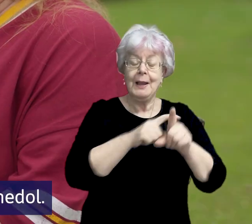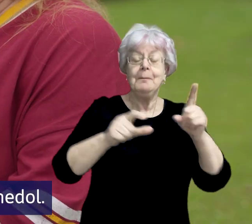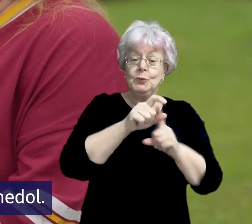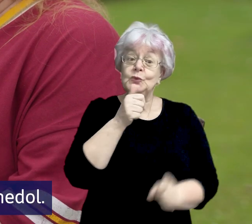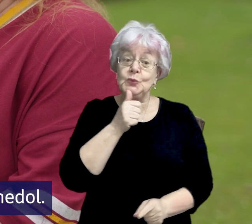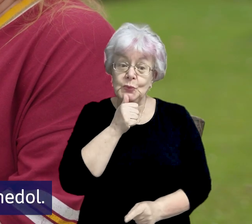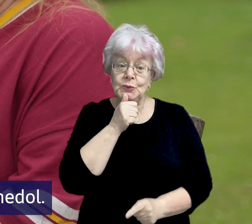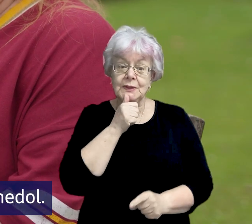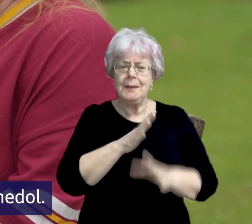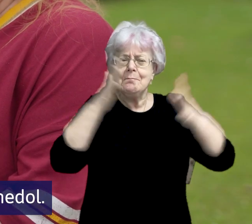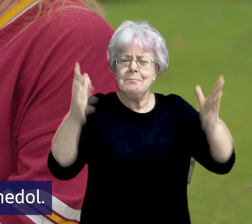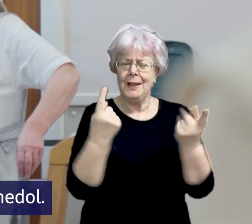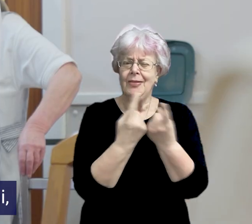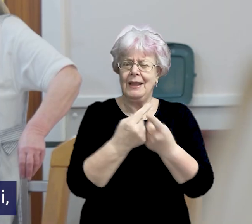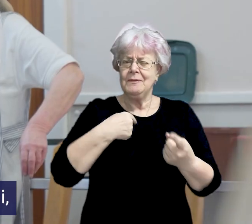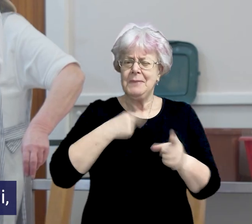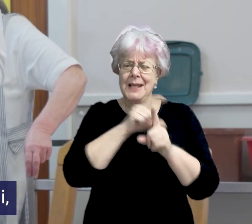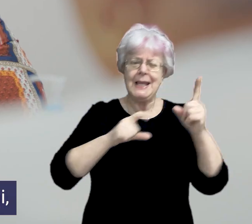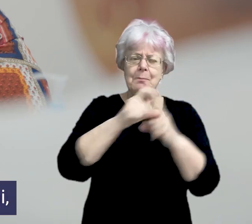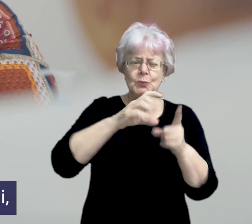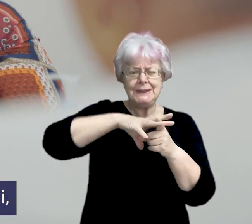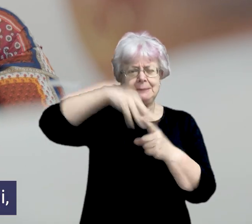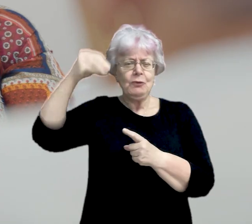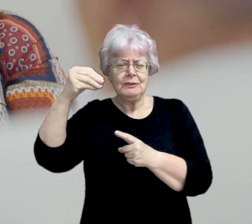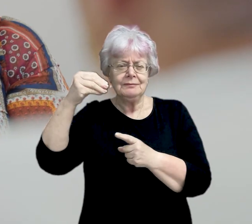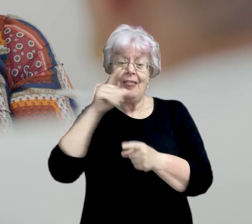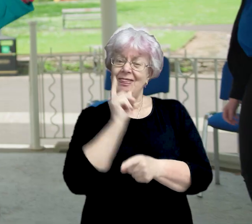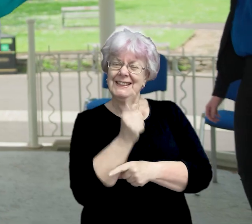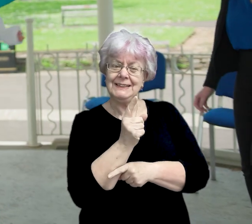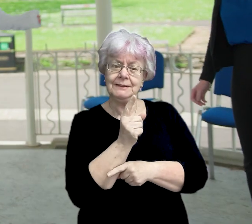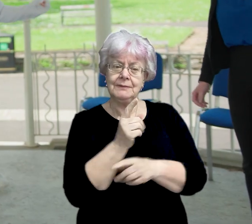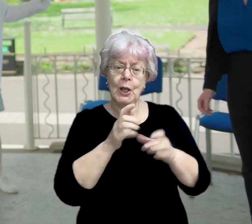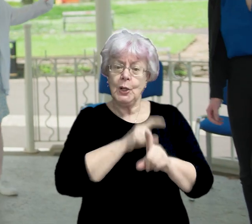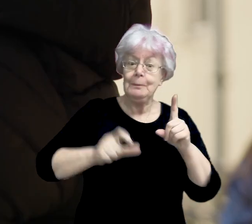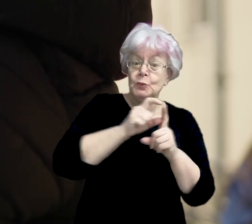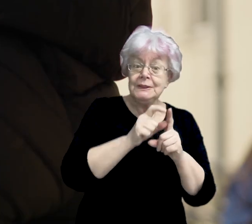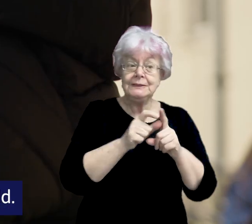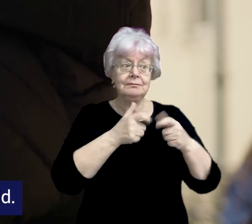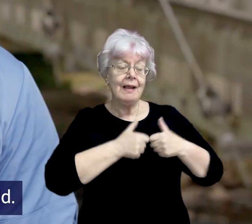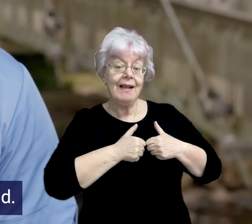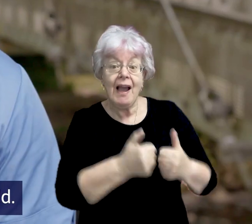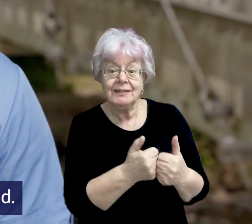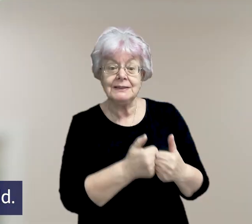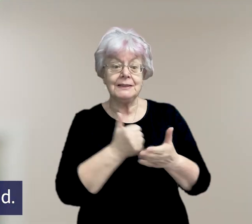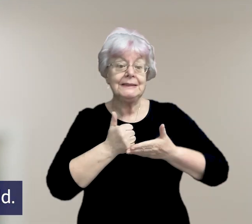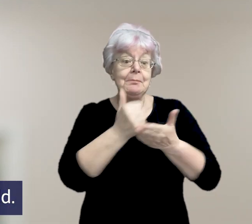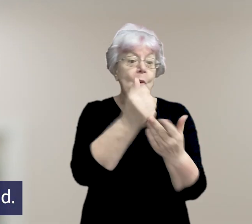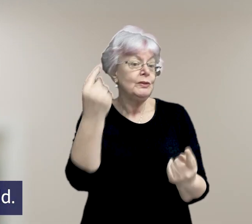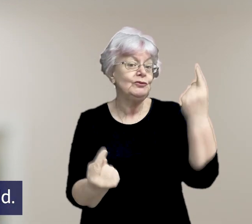thing for me is community spirit, and that's what it's all about for me. Community and, kindness